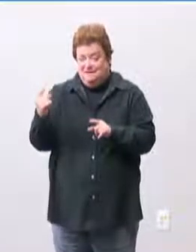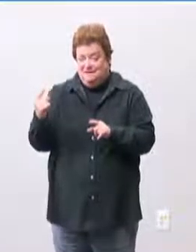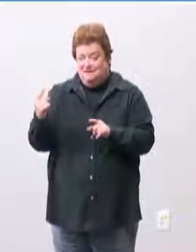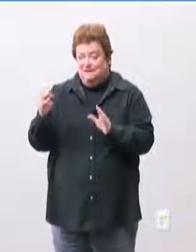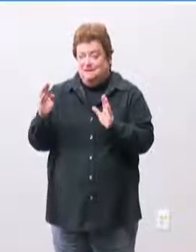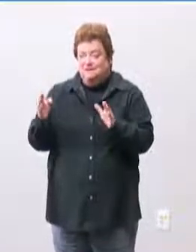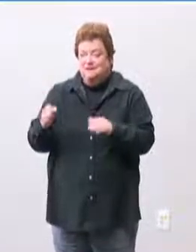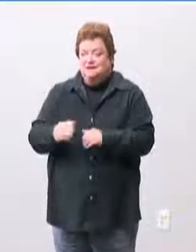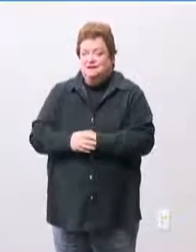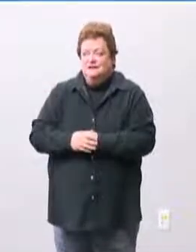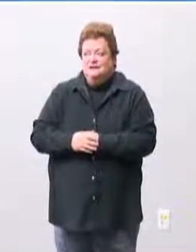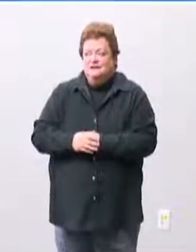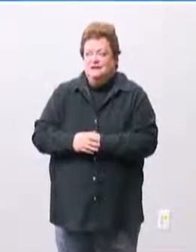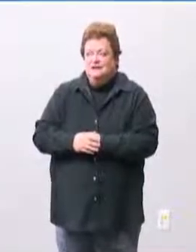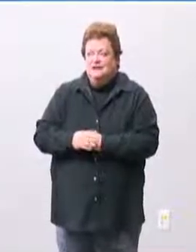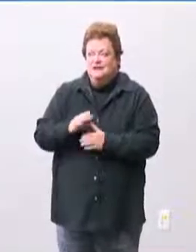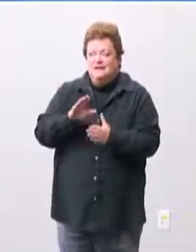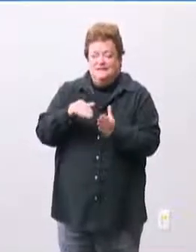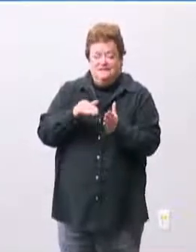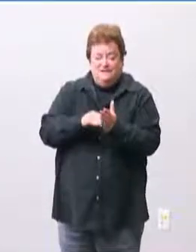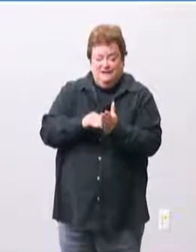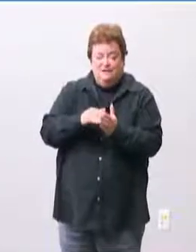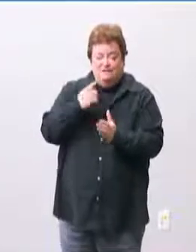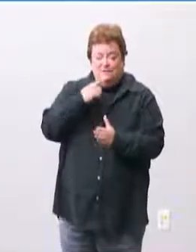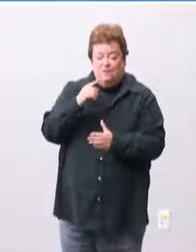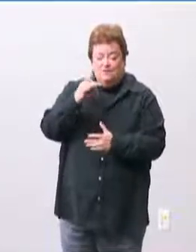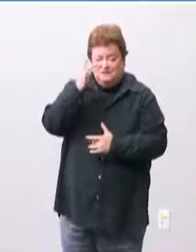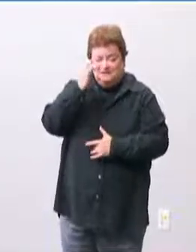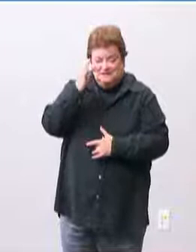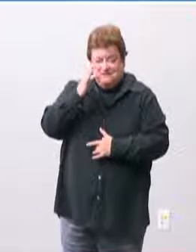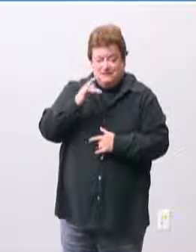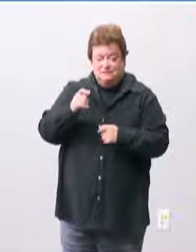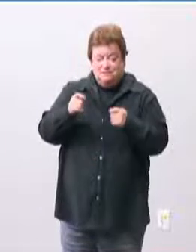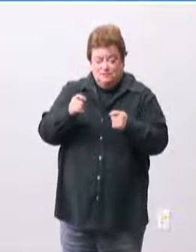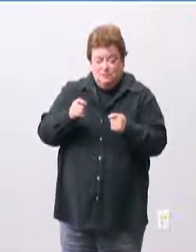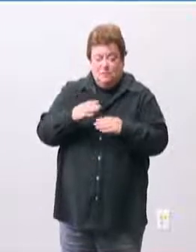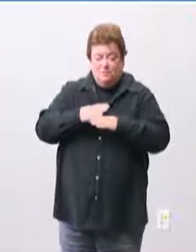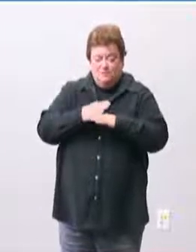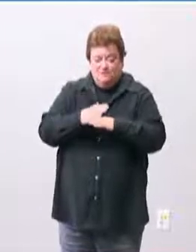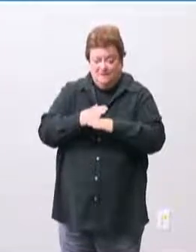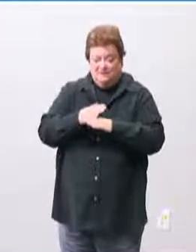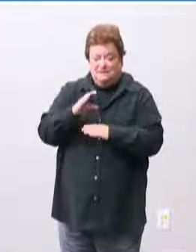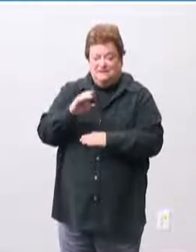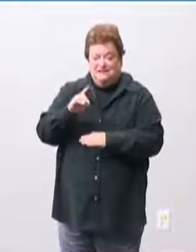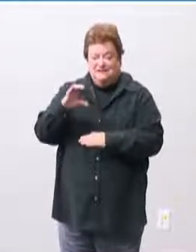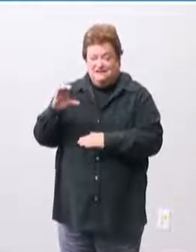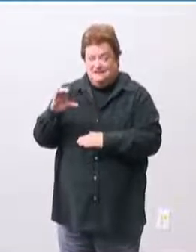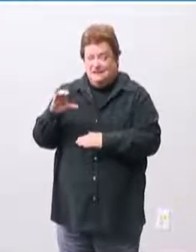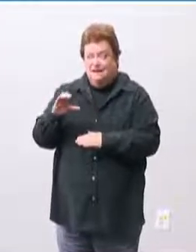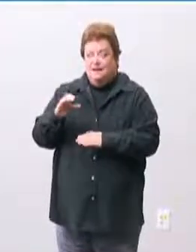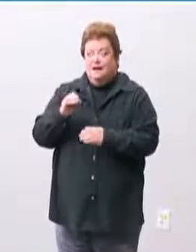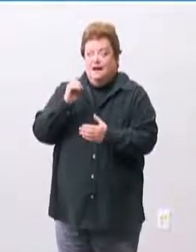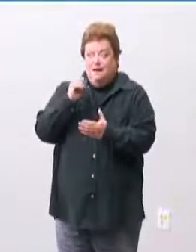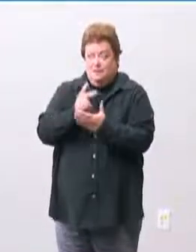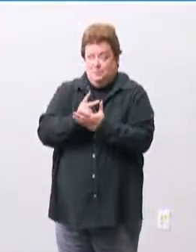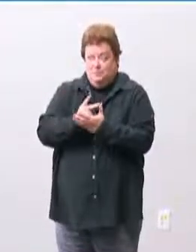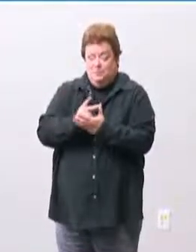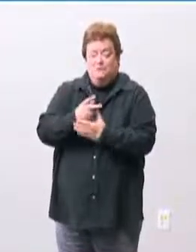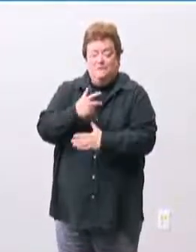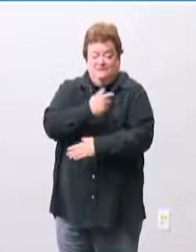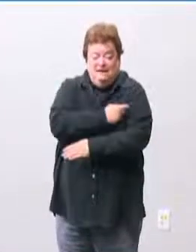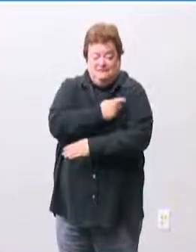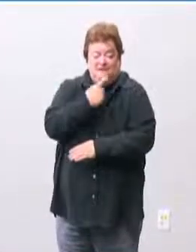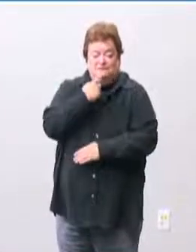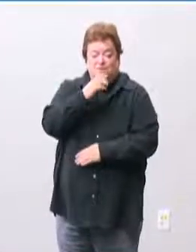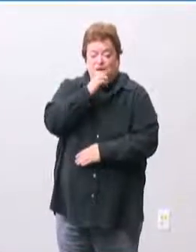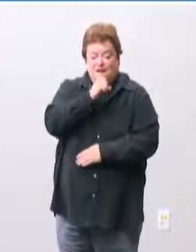And give you an update. The Center for Disease Control and Prevention approved COVID-19 vaccine for children 5 to